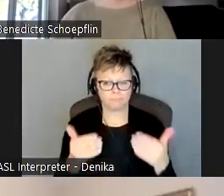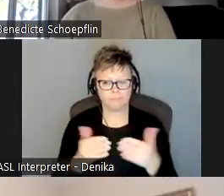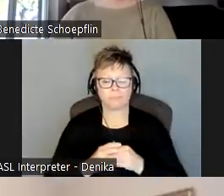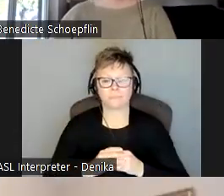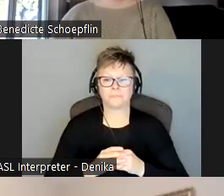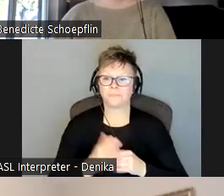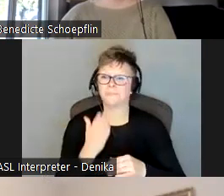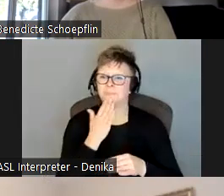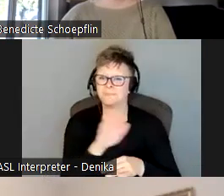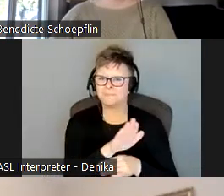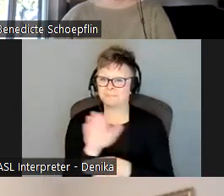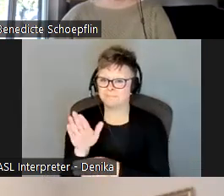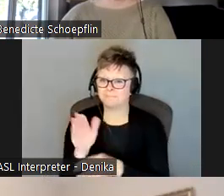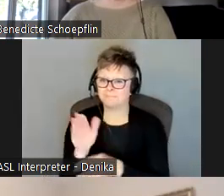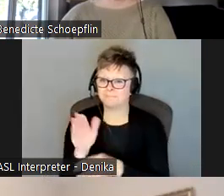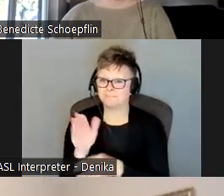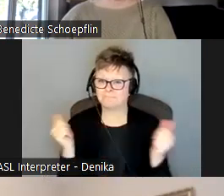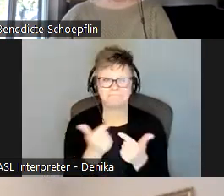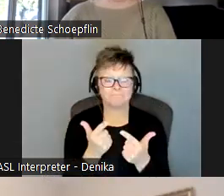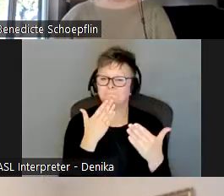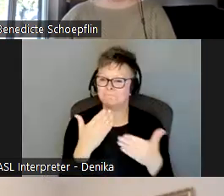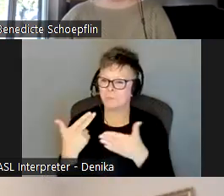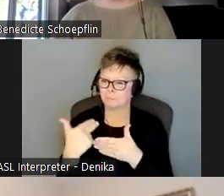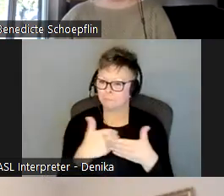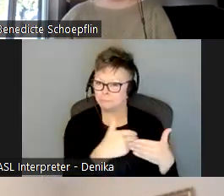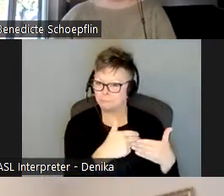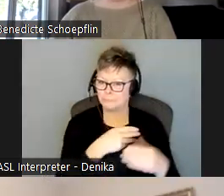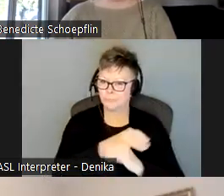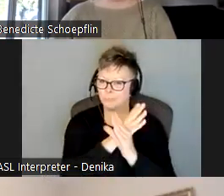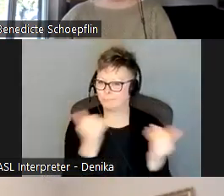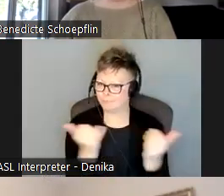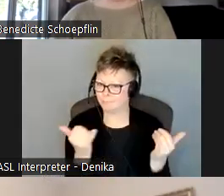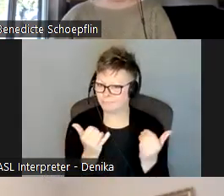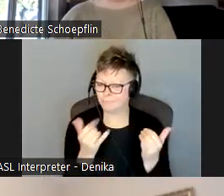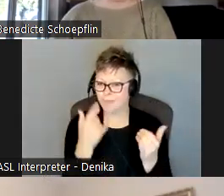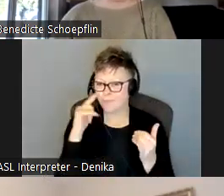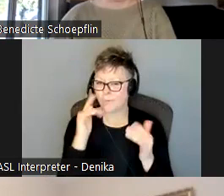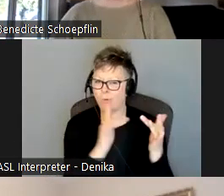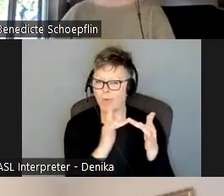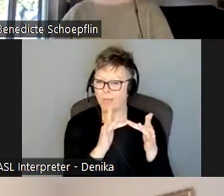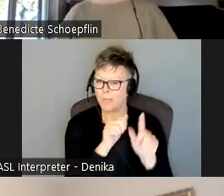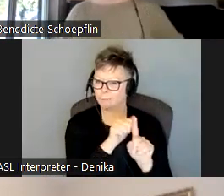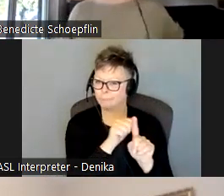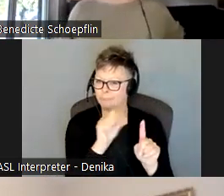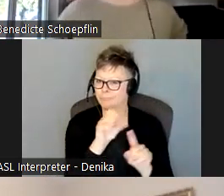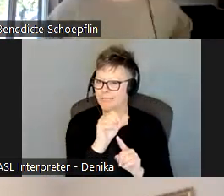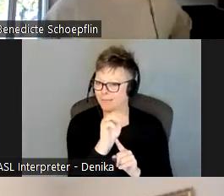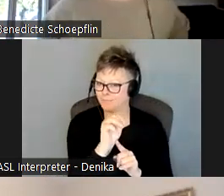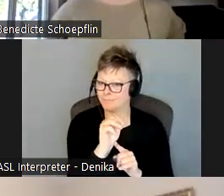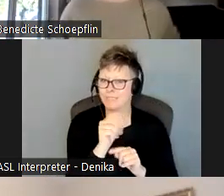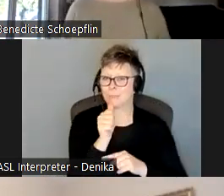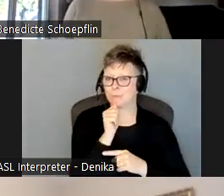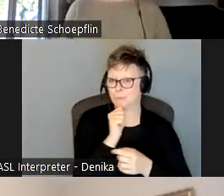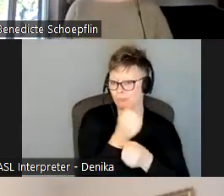So good afternoon, everyone. Thank you for joining our webinar today on online scams, security, and privacy. We are